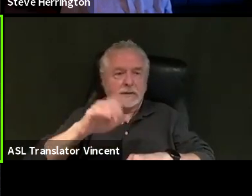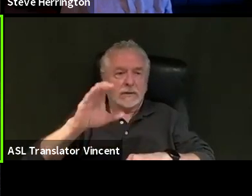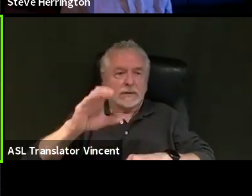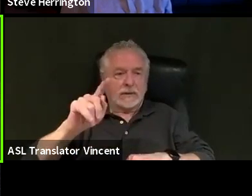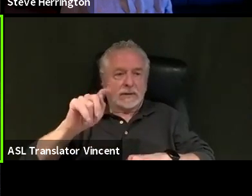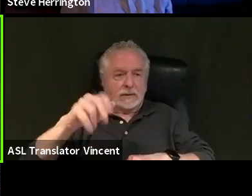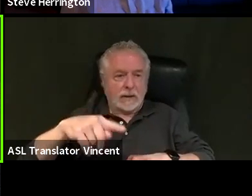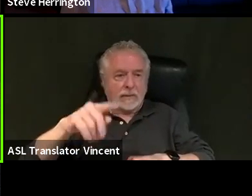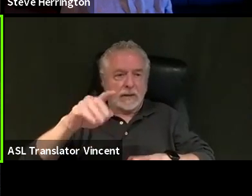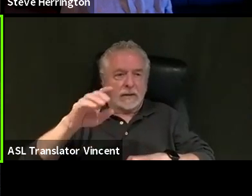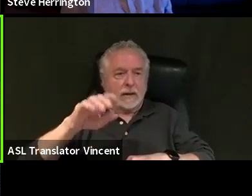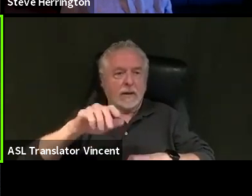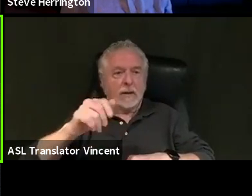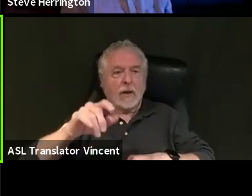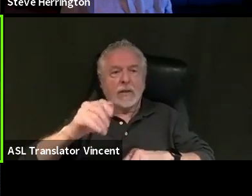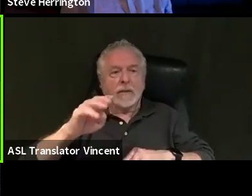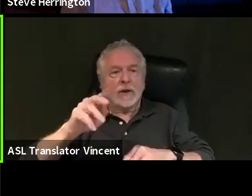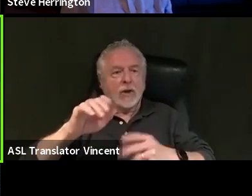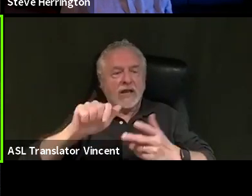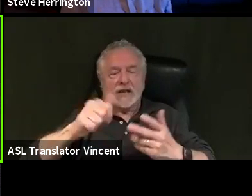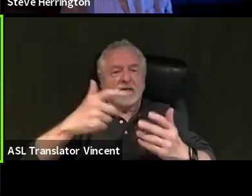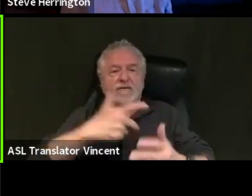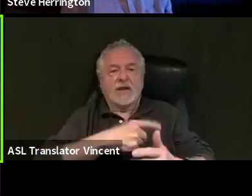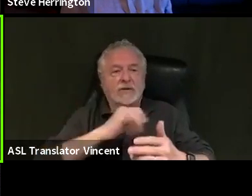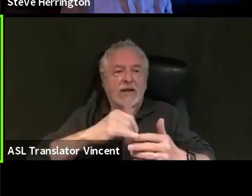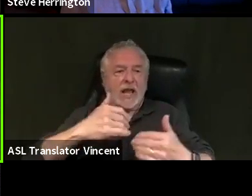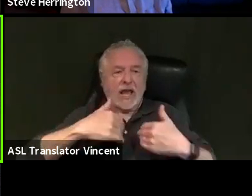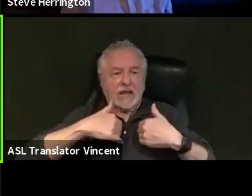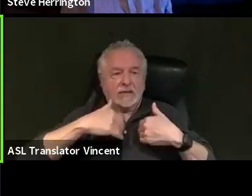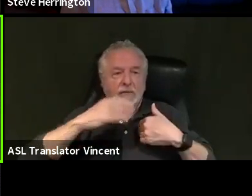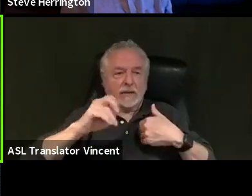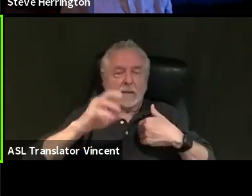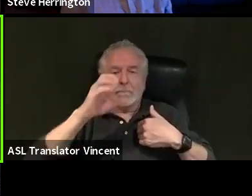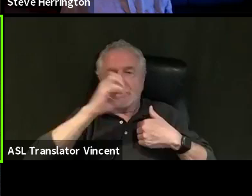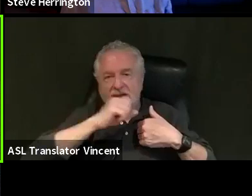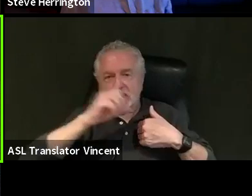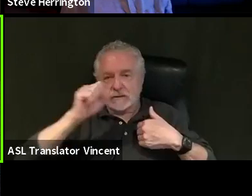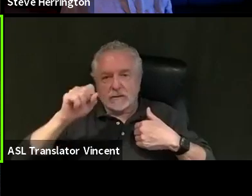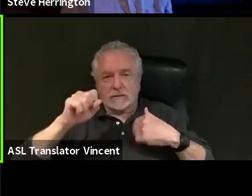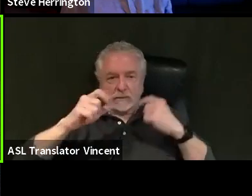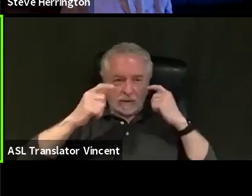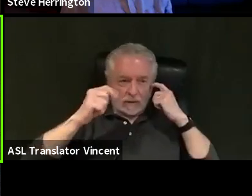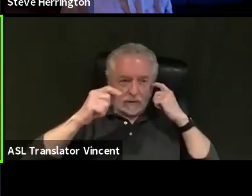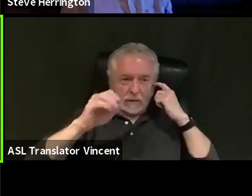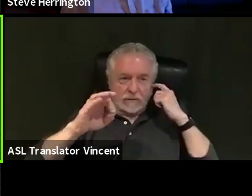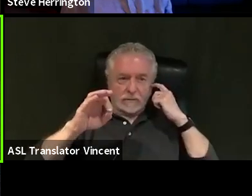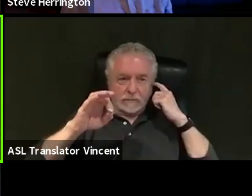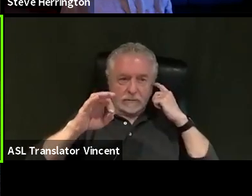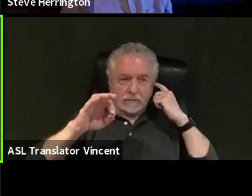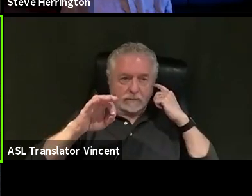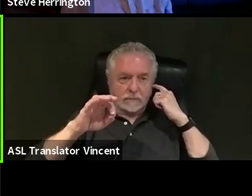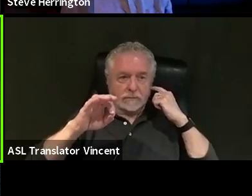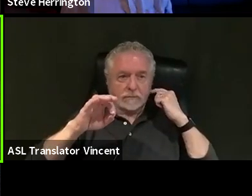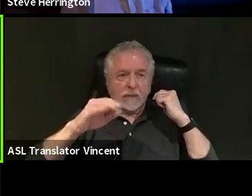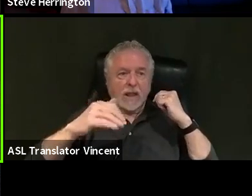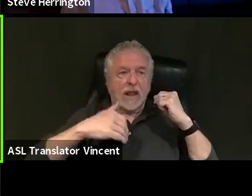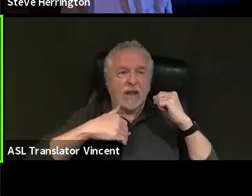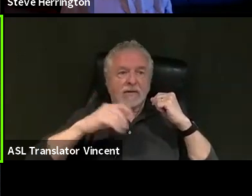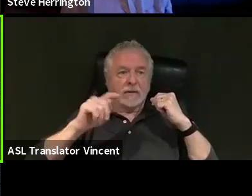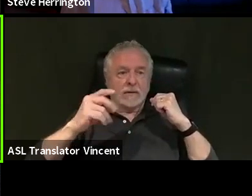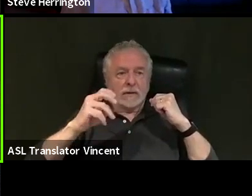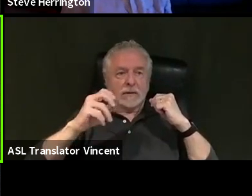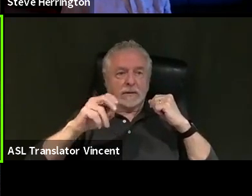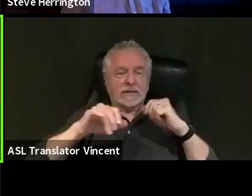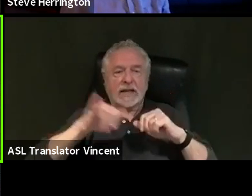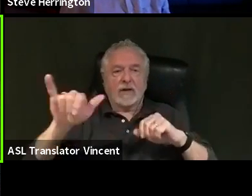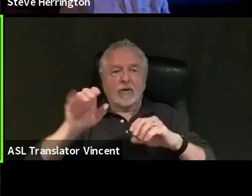or the HPV or the Menactra, or any vaccines that have been missed because of having to